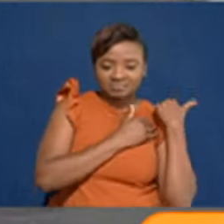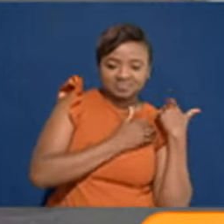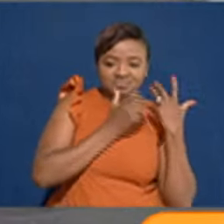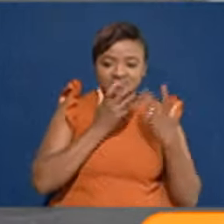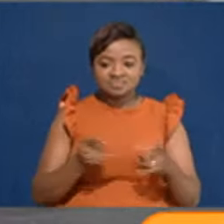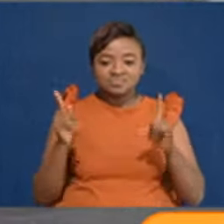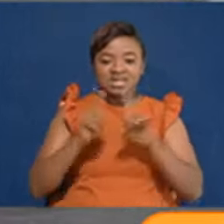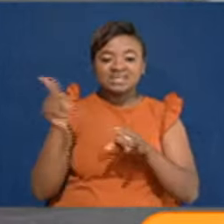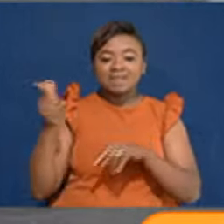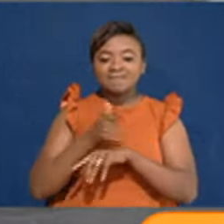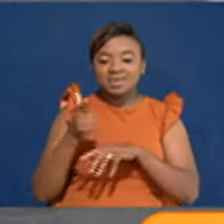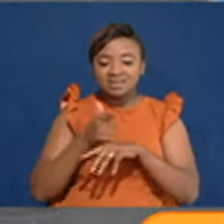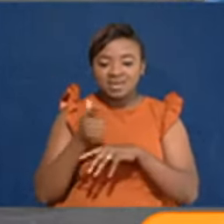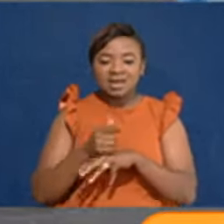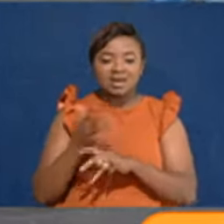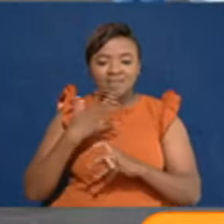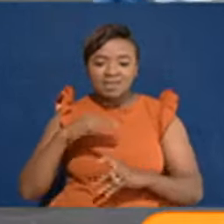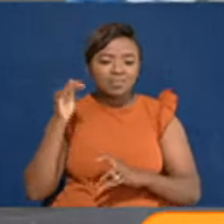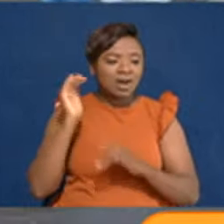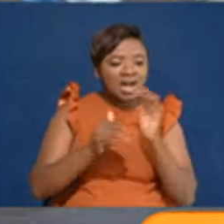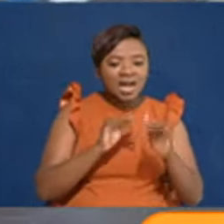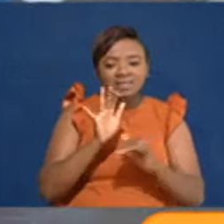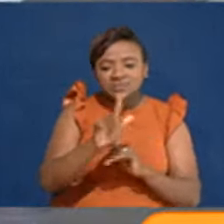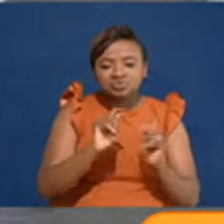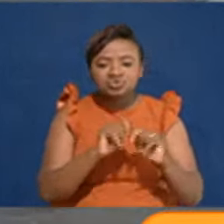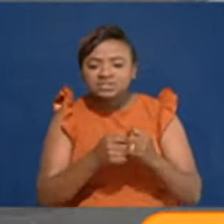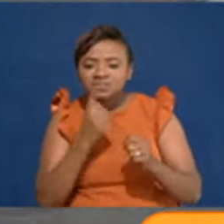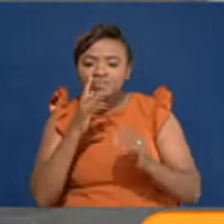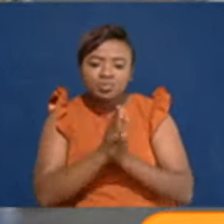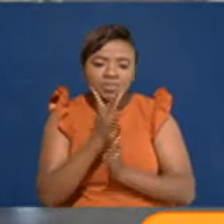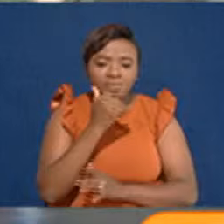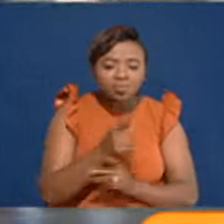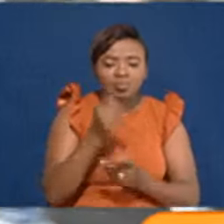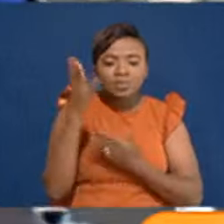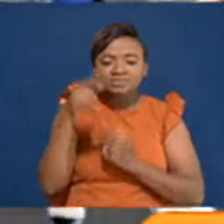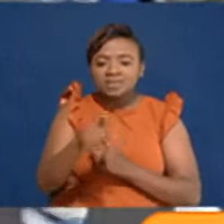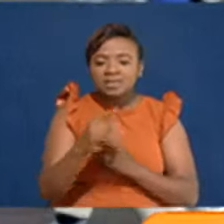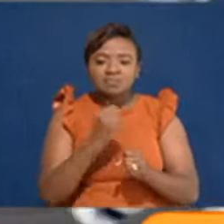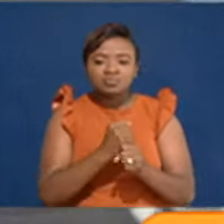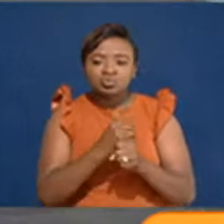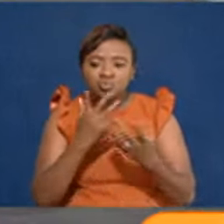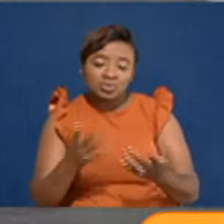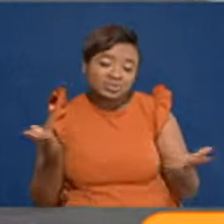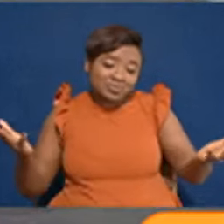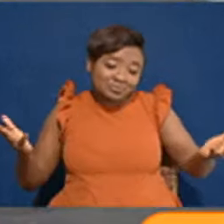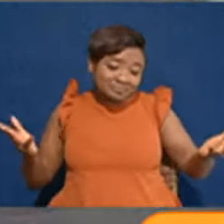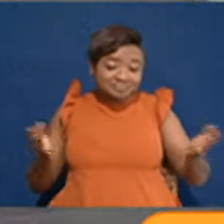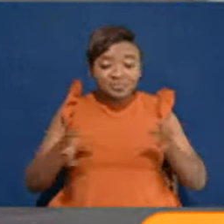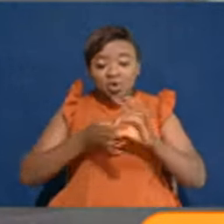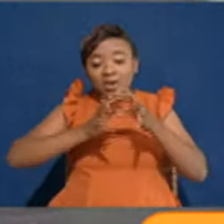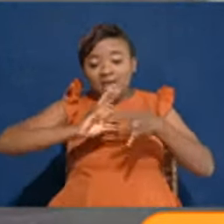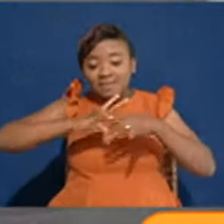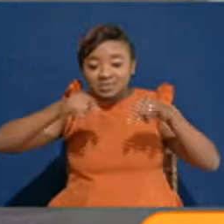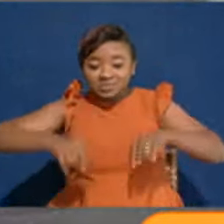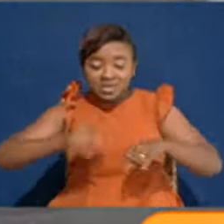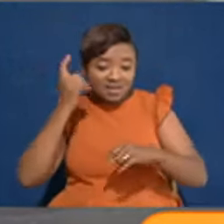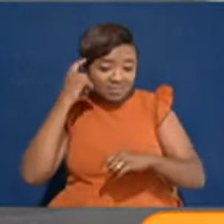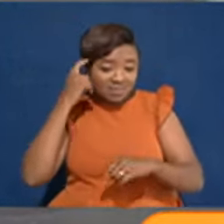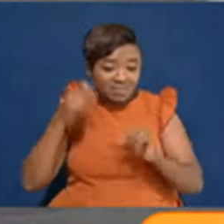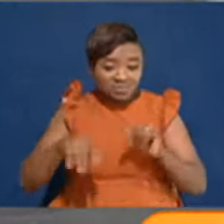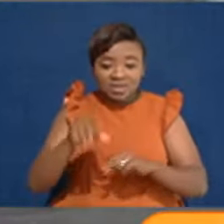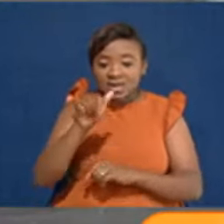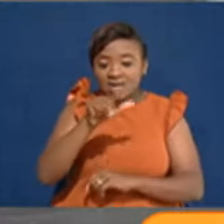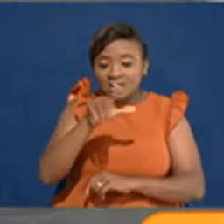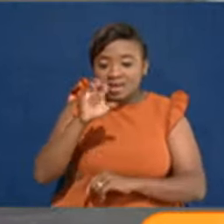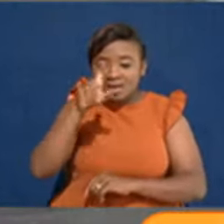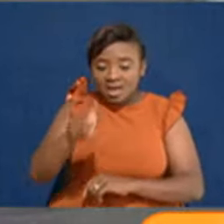everybody's asking you, who's in the team? How do we expect them to perform? But these are the Olympics and anything can happen. Remember today, Alexandra Ndolo was in action